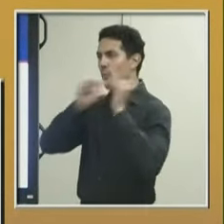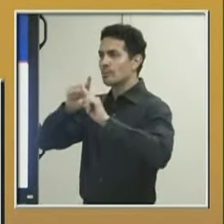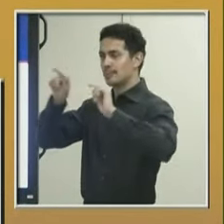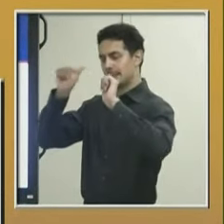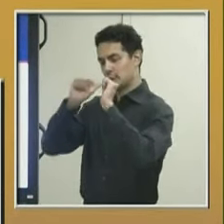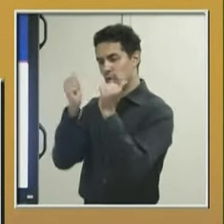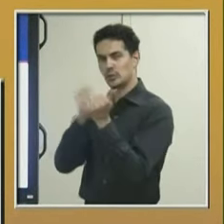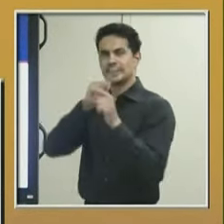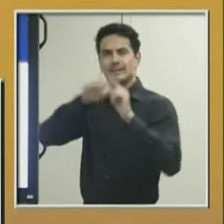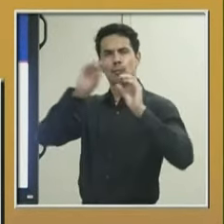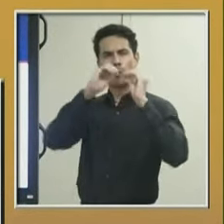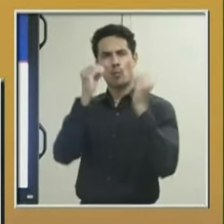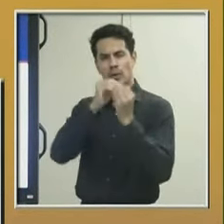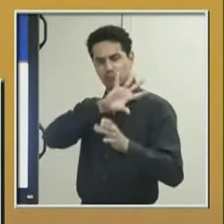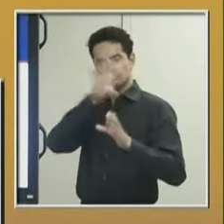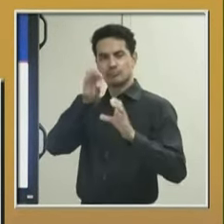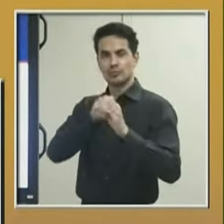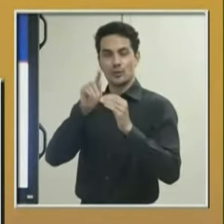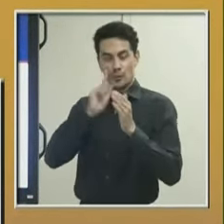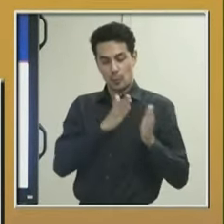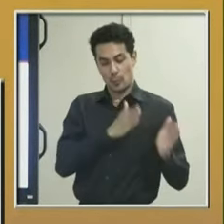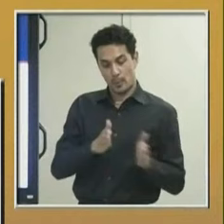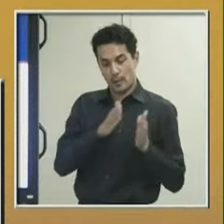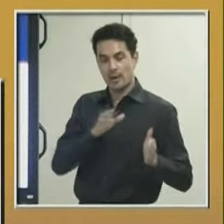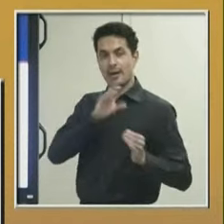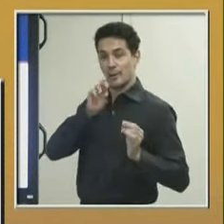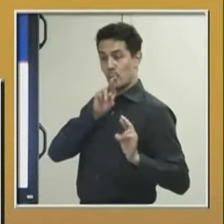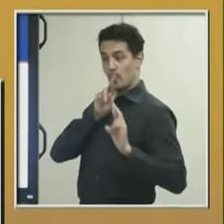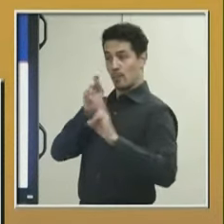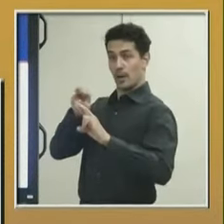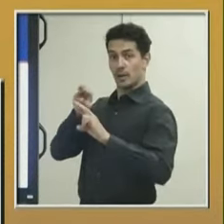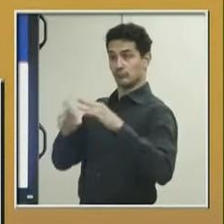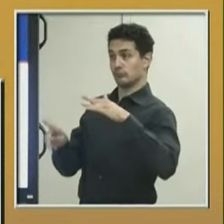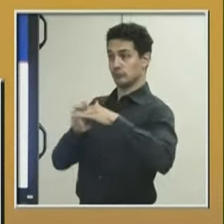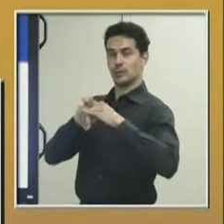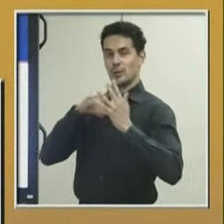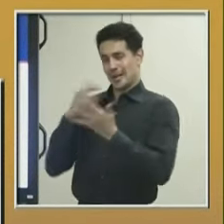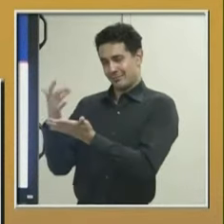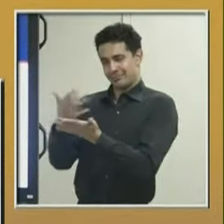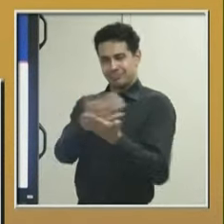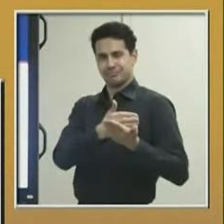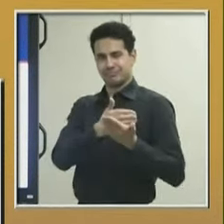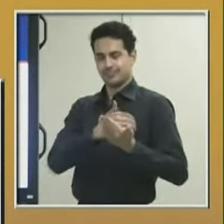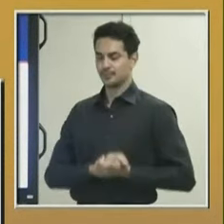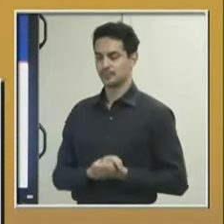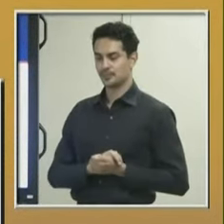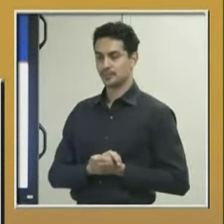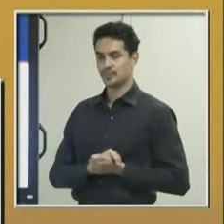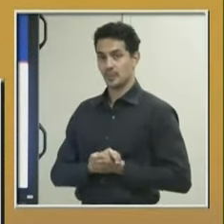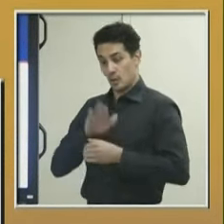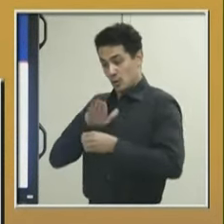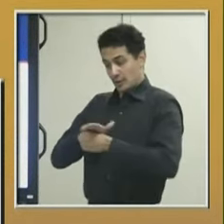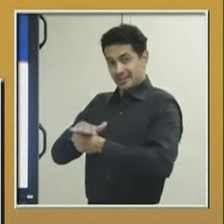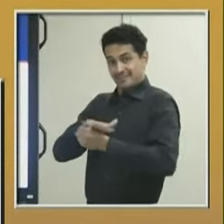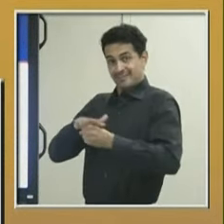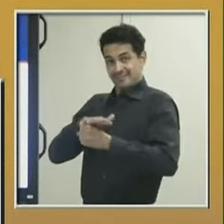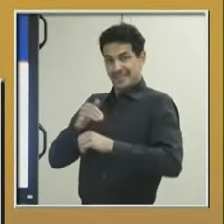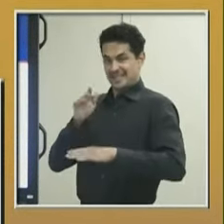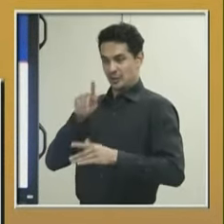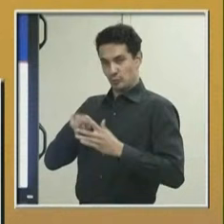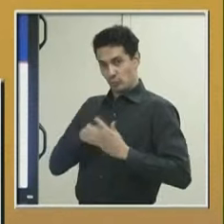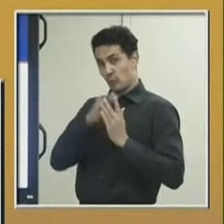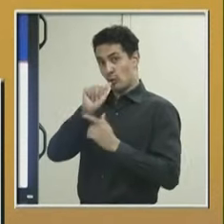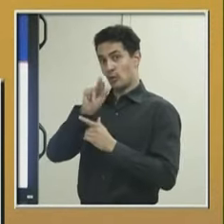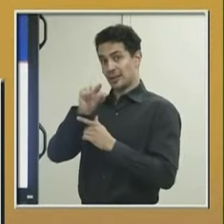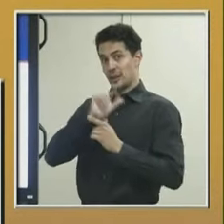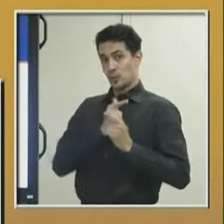organizations that were involved in preparedness and response. We also were on site with our team starting in August